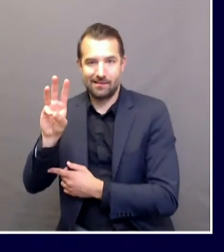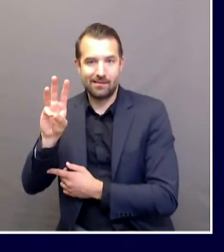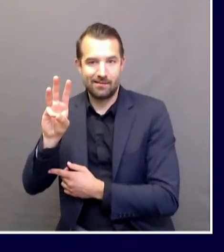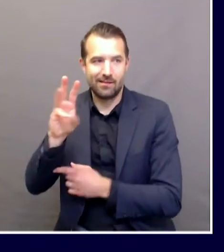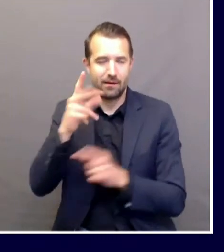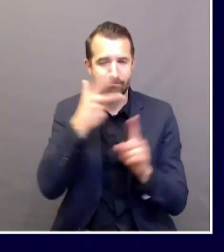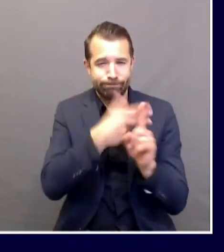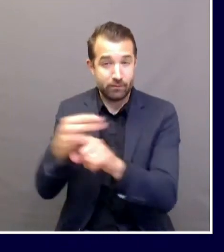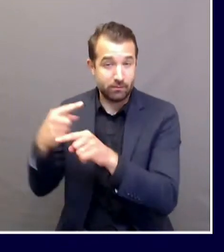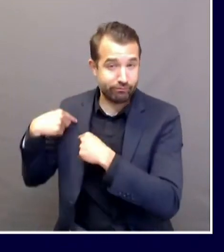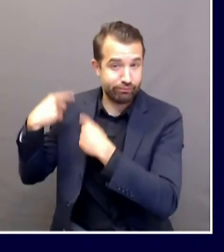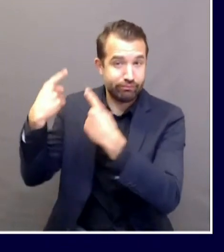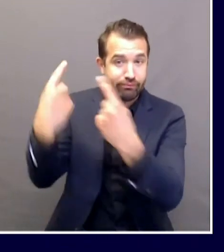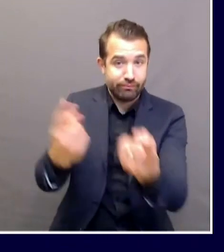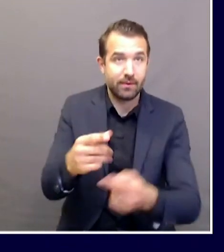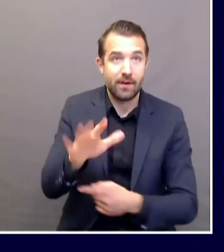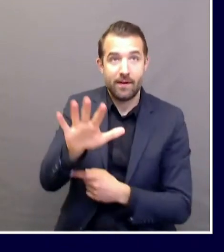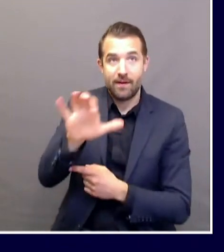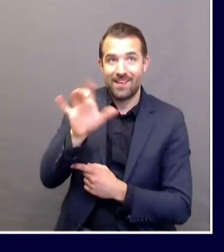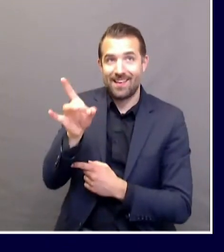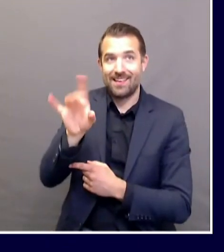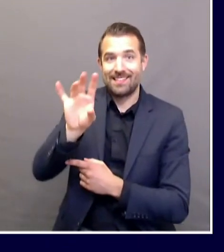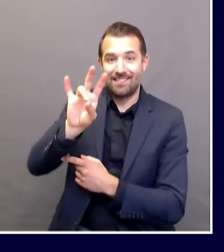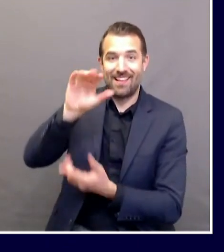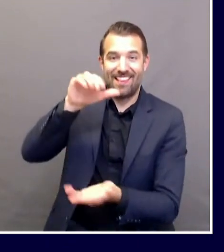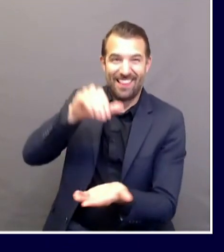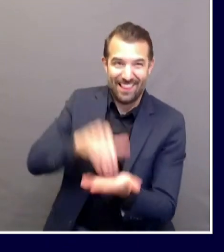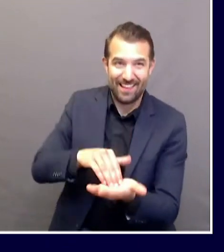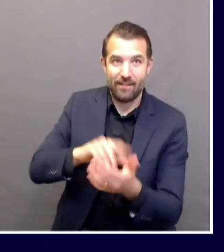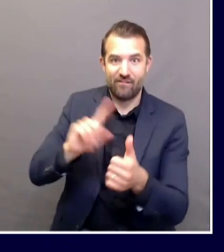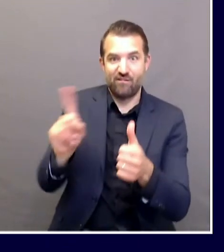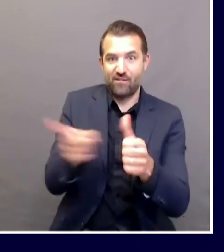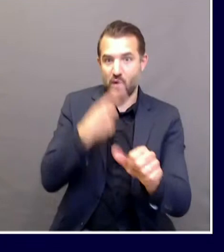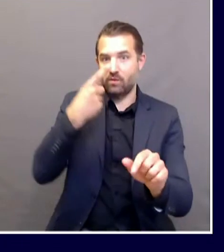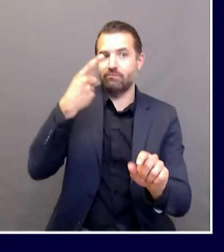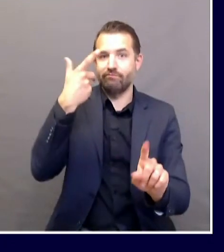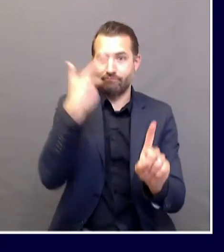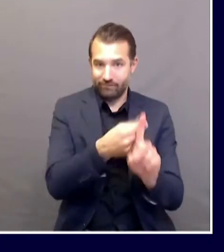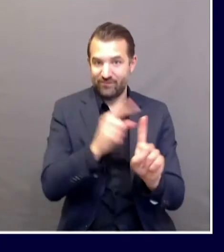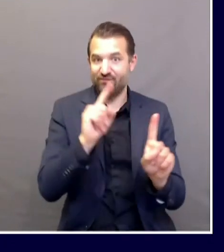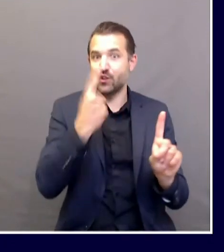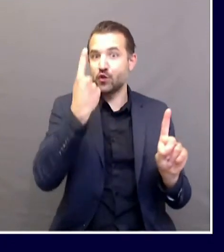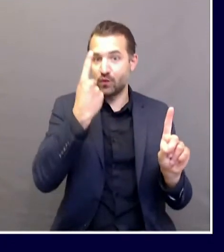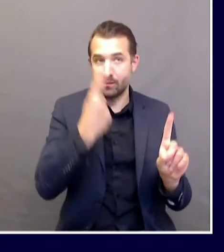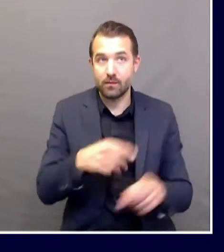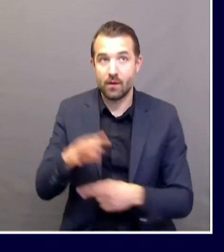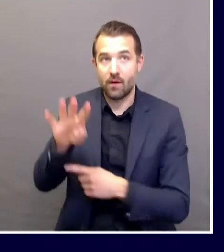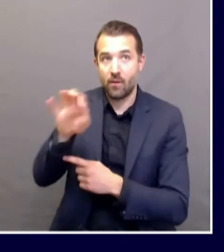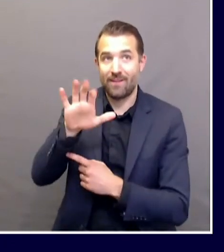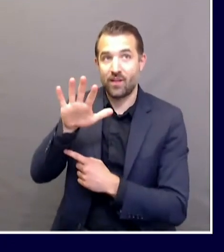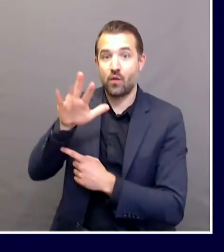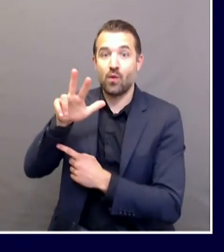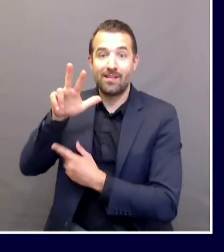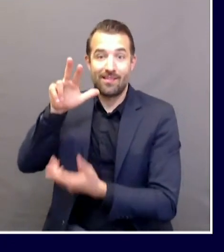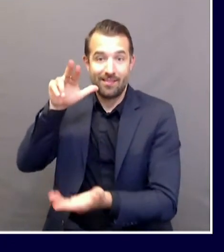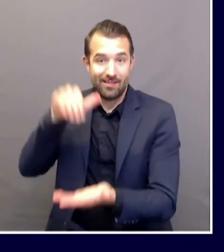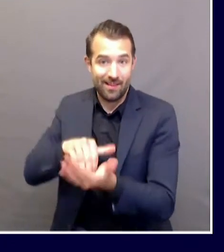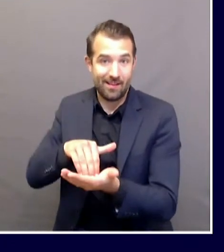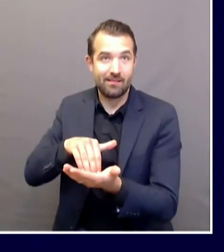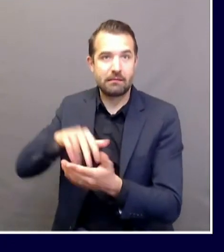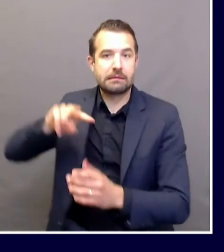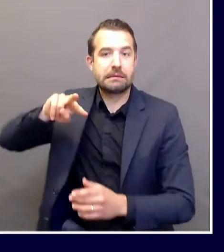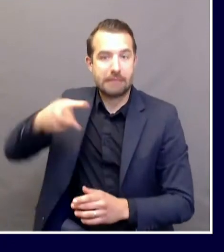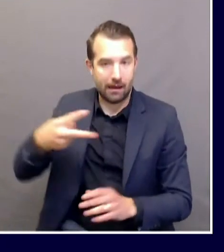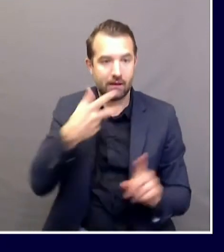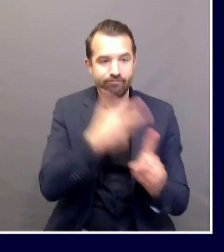587,000 of those were first doses, and about 453,000 of those were among individuals who have completed their